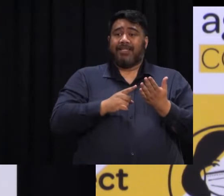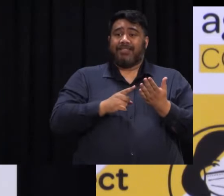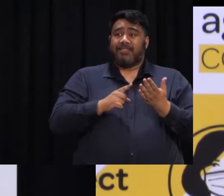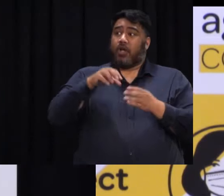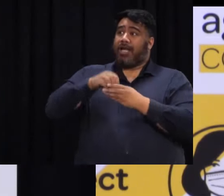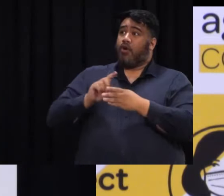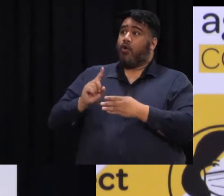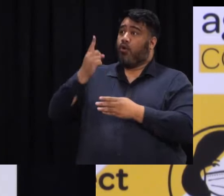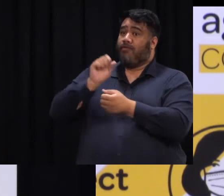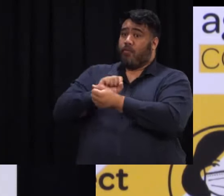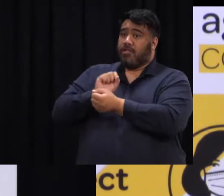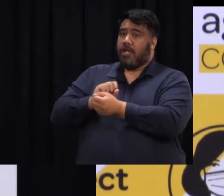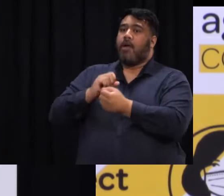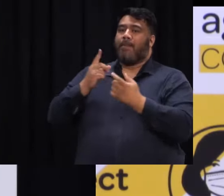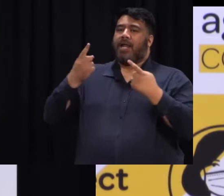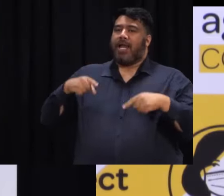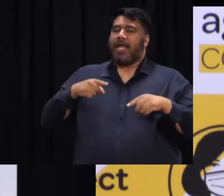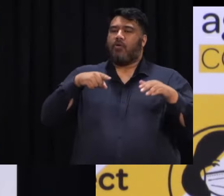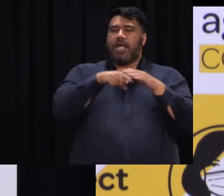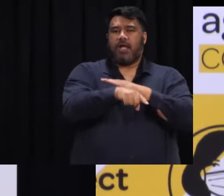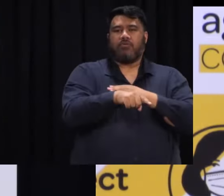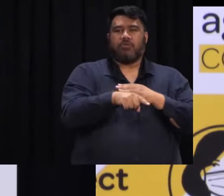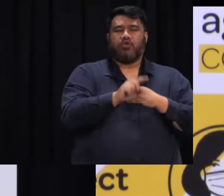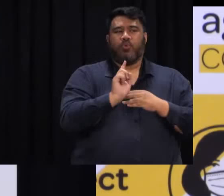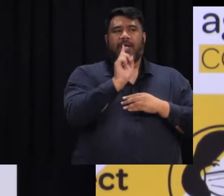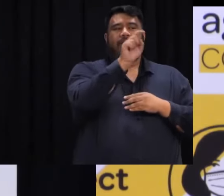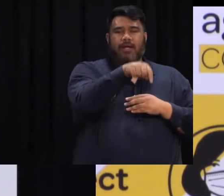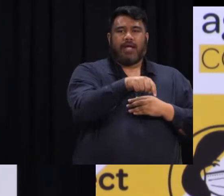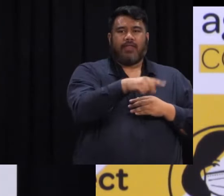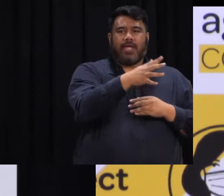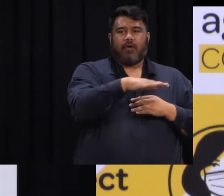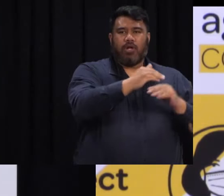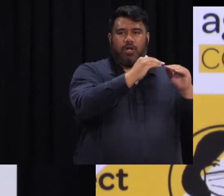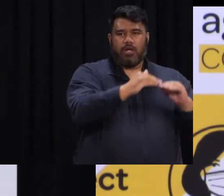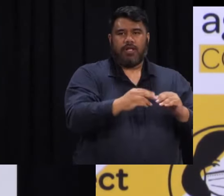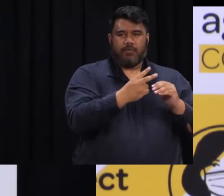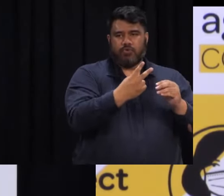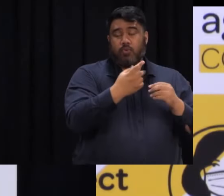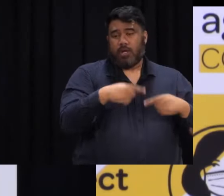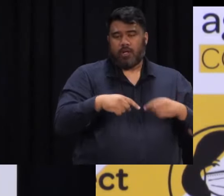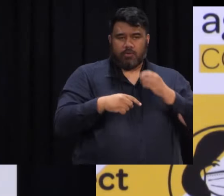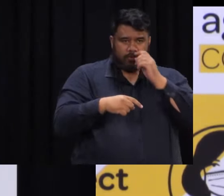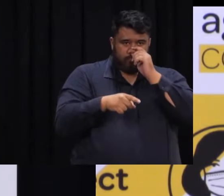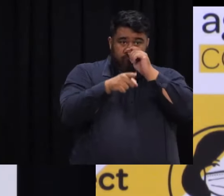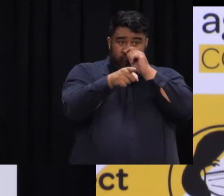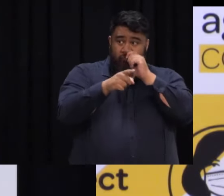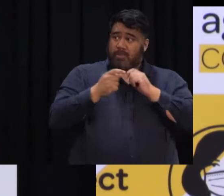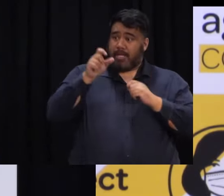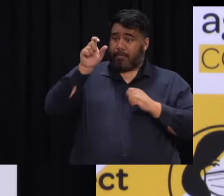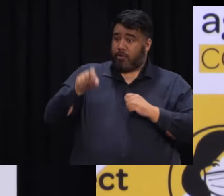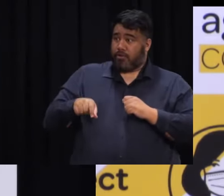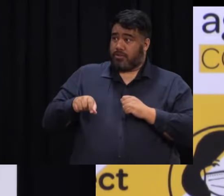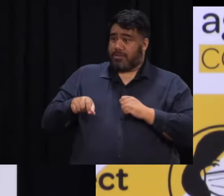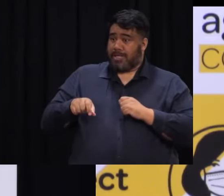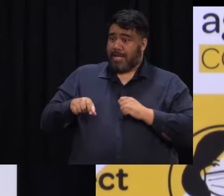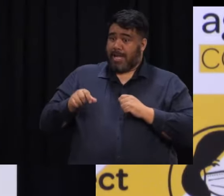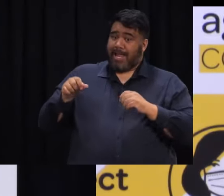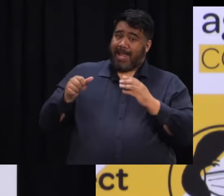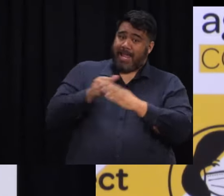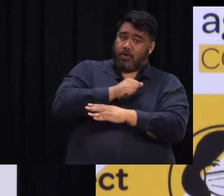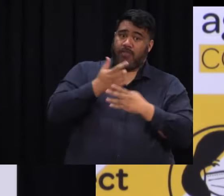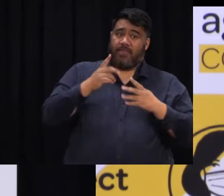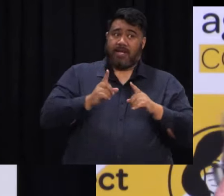is to restrict the movement of coming and going for that individual. Did they return a negative test before they were sent out into level 2? No, but they had